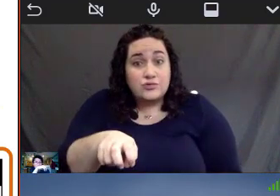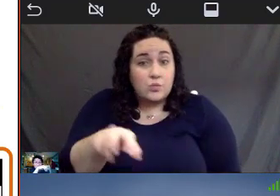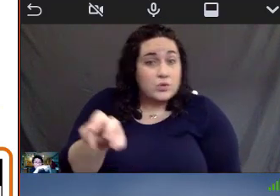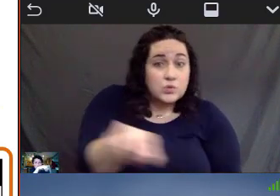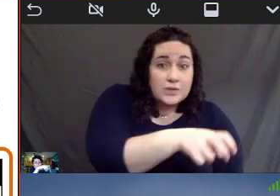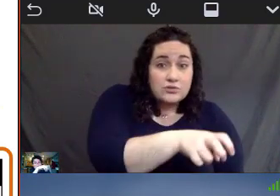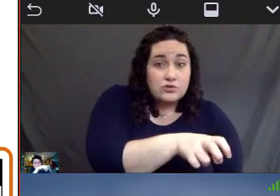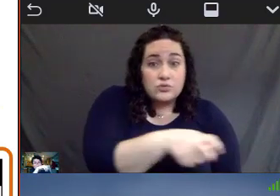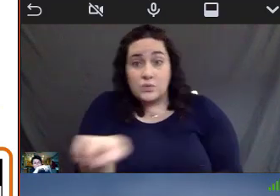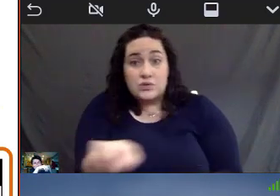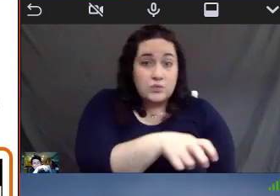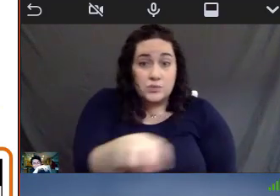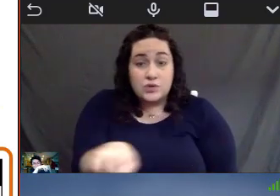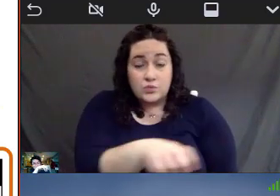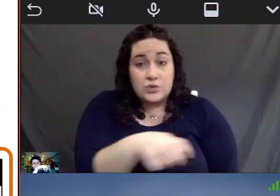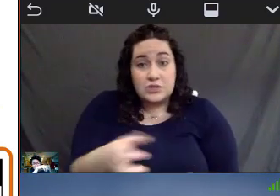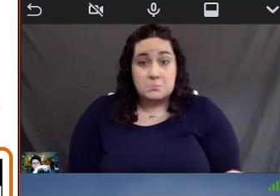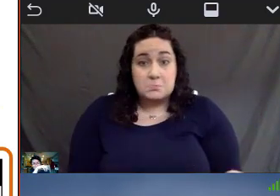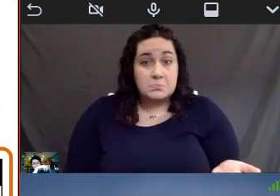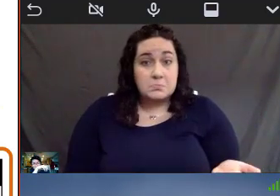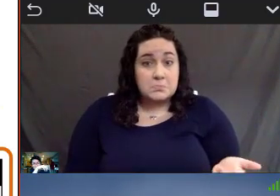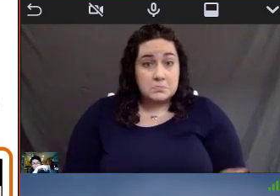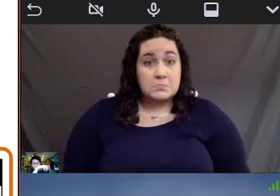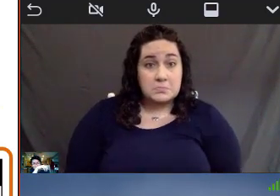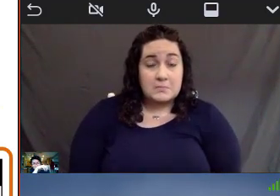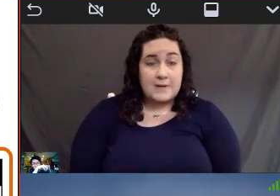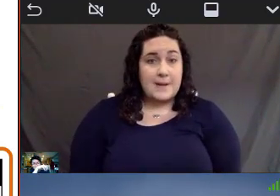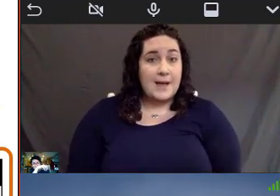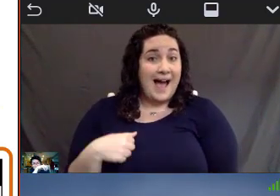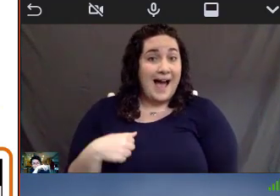you until your degree is certified.